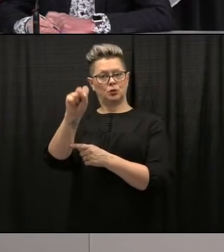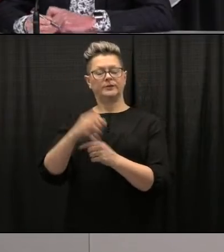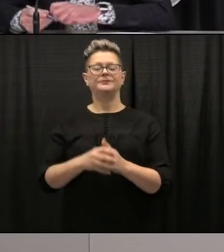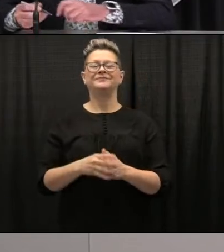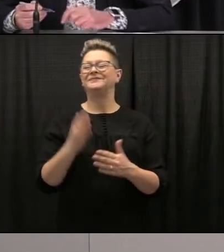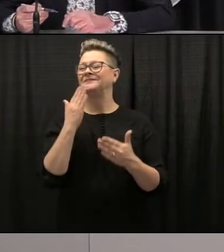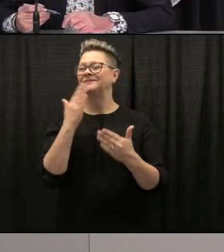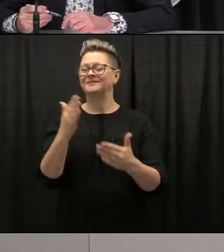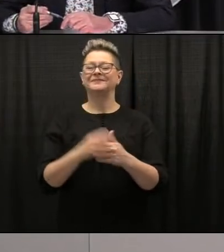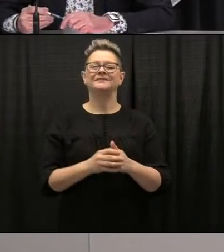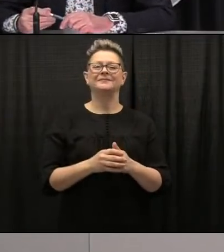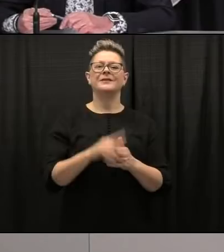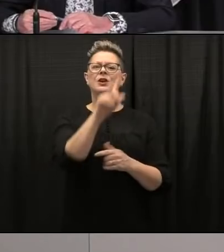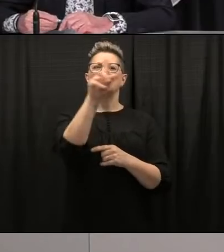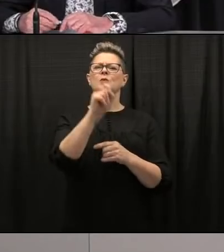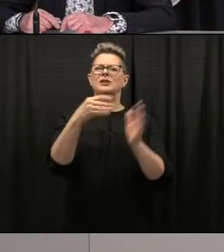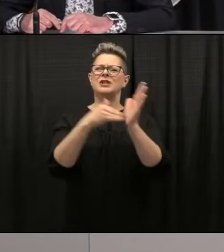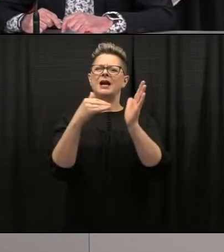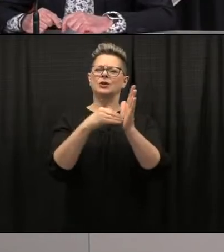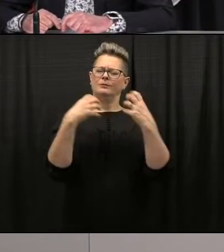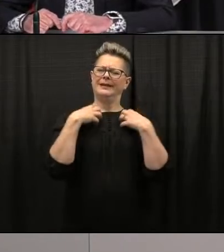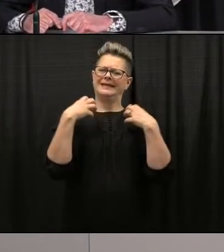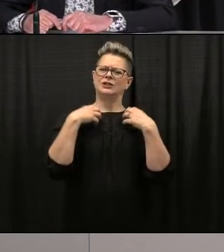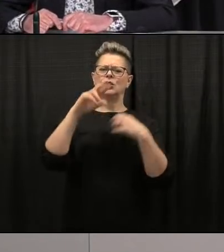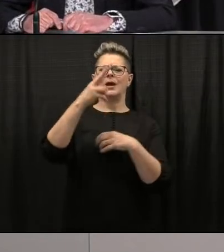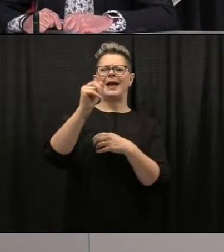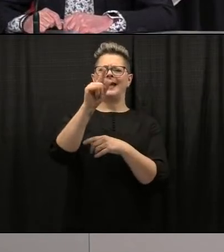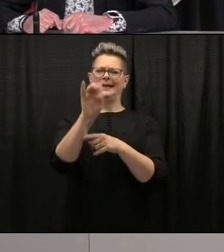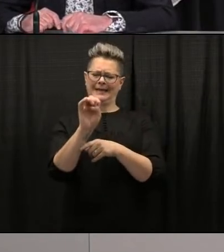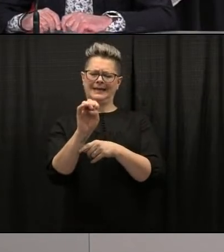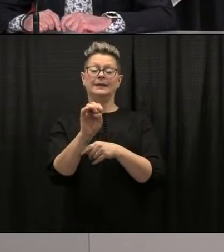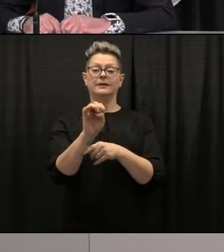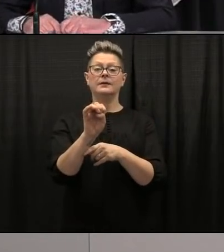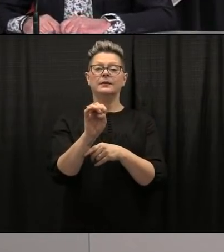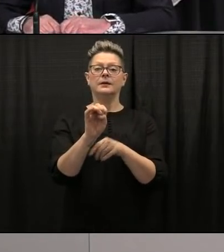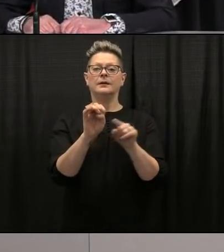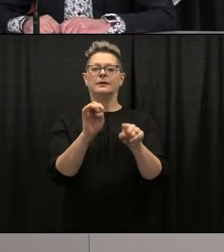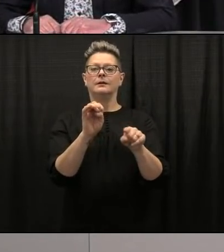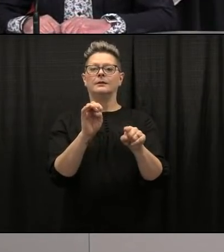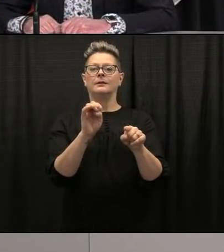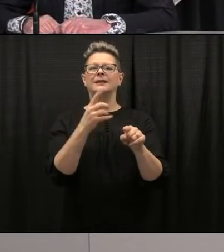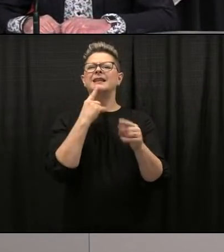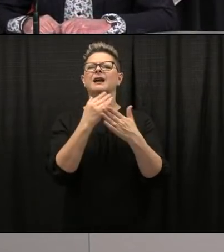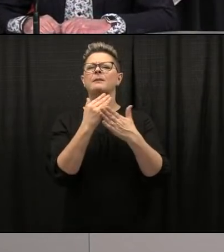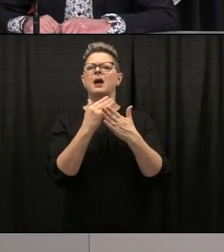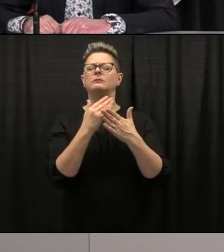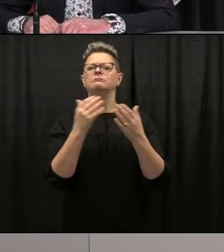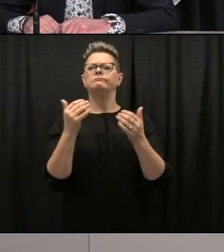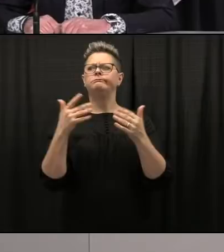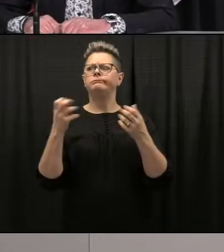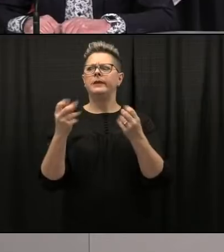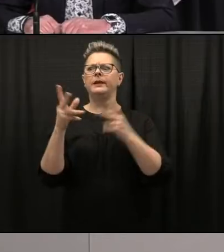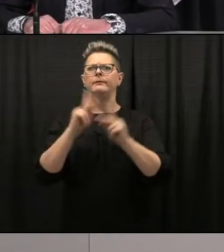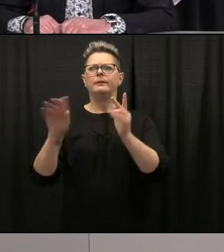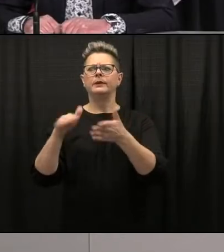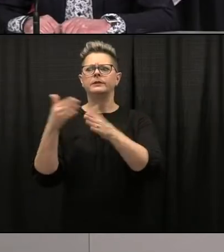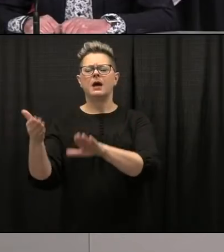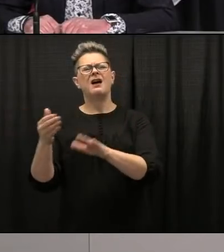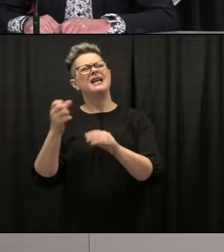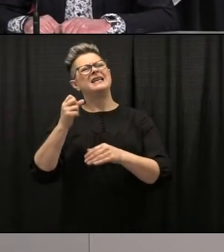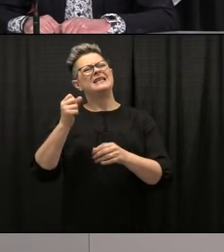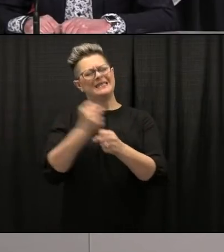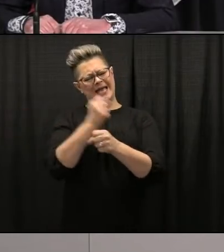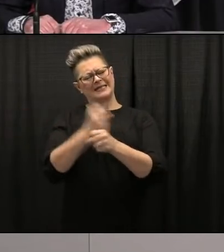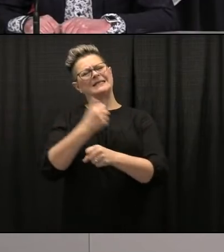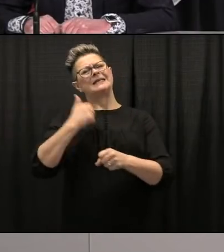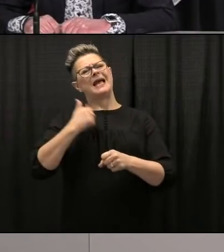Thank you. A question for Dr. Haggie to follow up on the question about excess mortality numbers. I looked at the Stats Canada